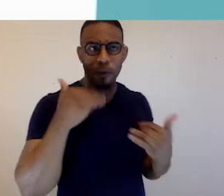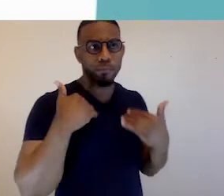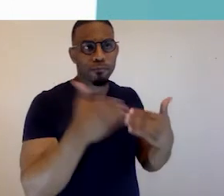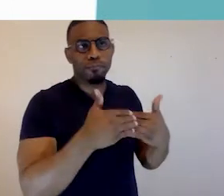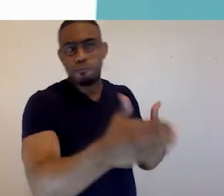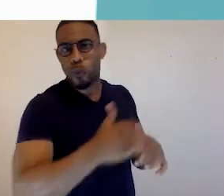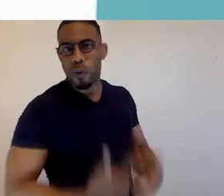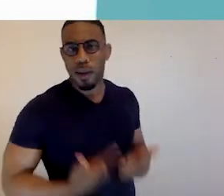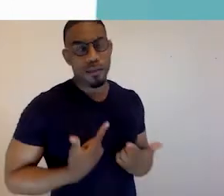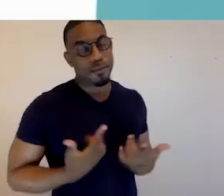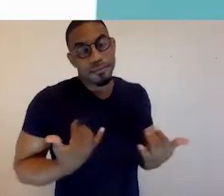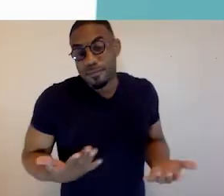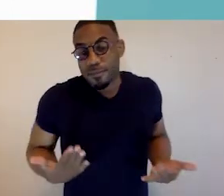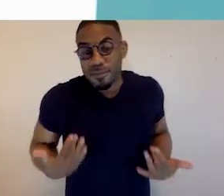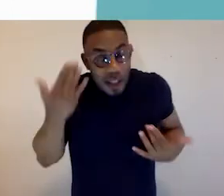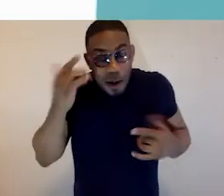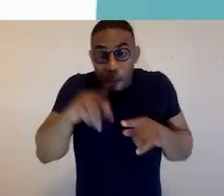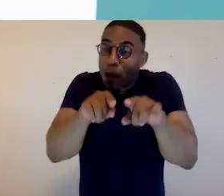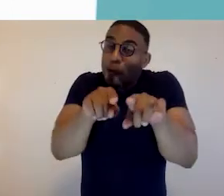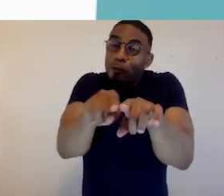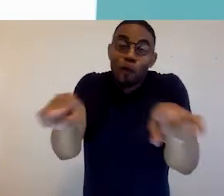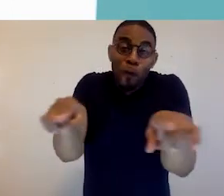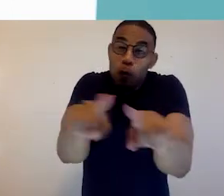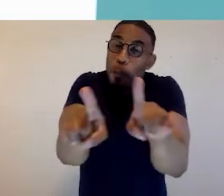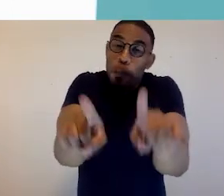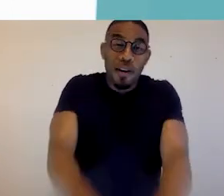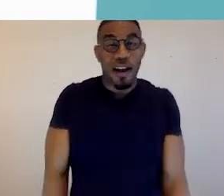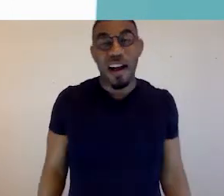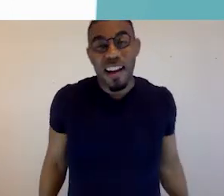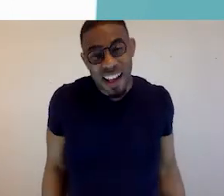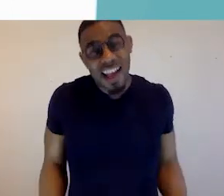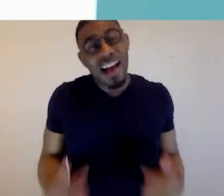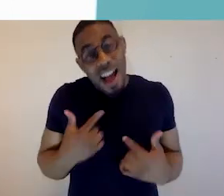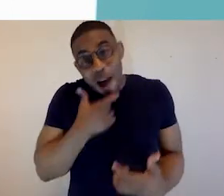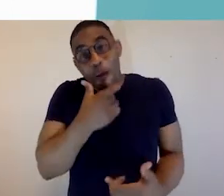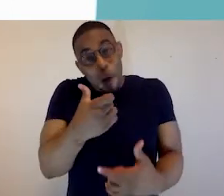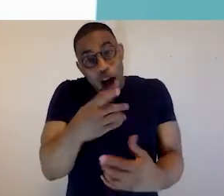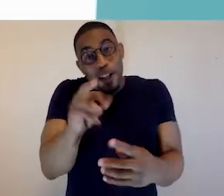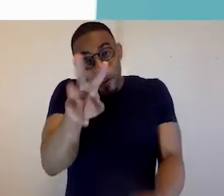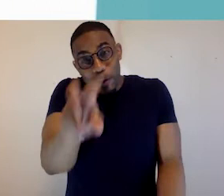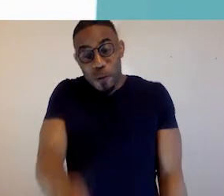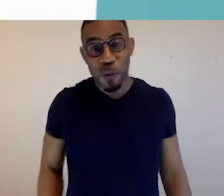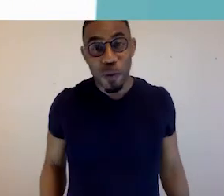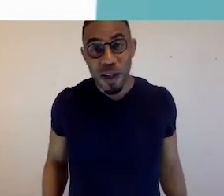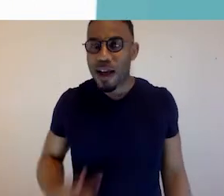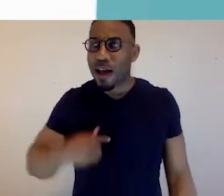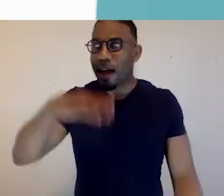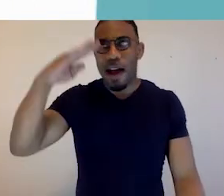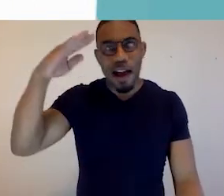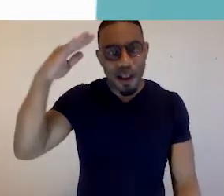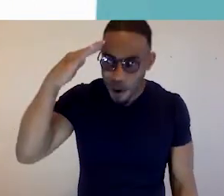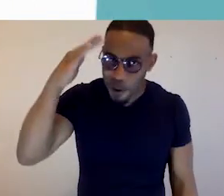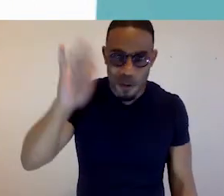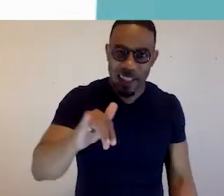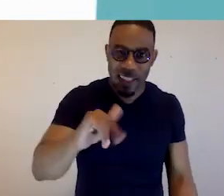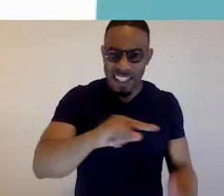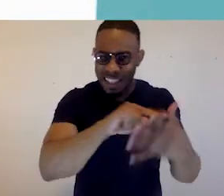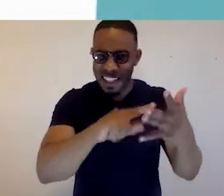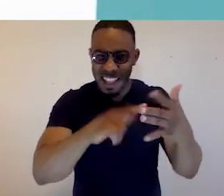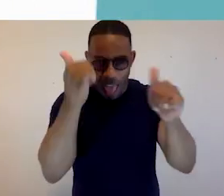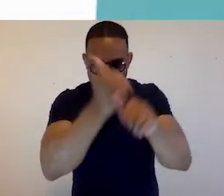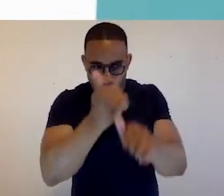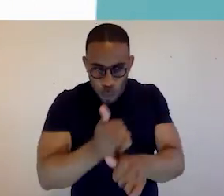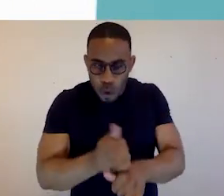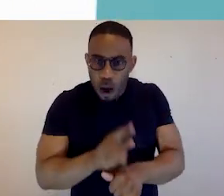lives. Now, I don't know about you all, but I watch the news and I know that these